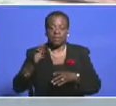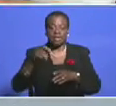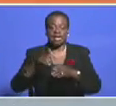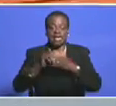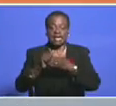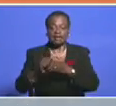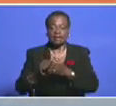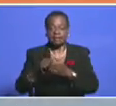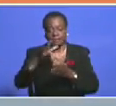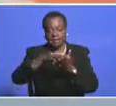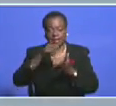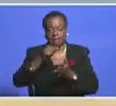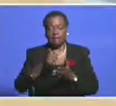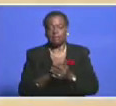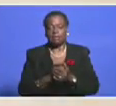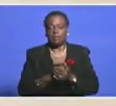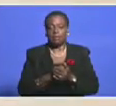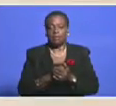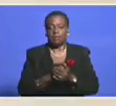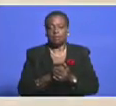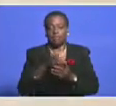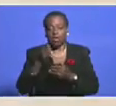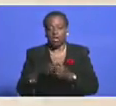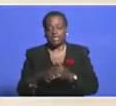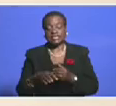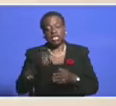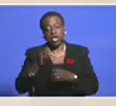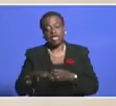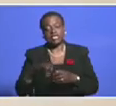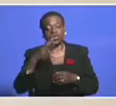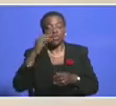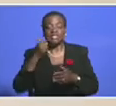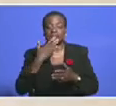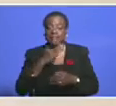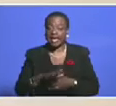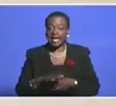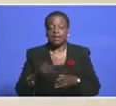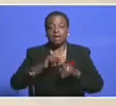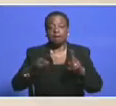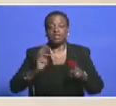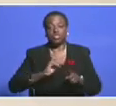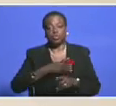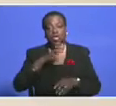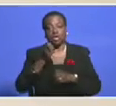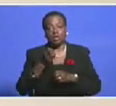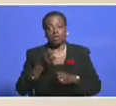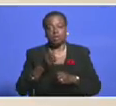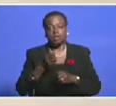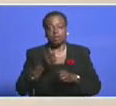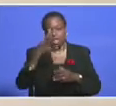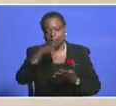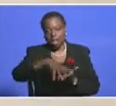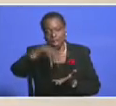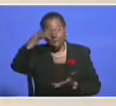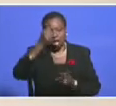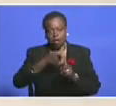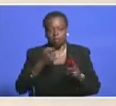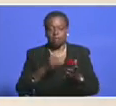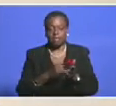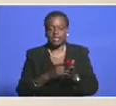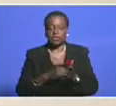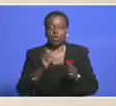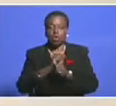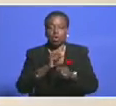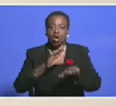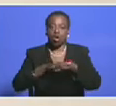ahead. The losses, of course, you know, they're bad, but, you know, we just learn from them. Mainly, we have to work on our defense, you know, adjusting,